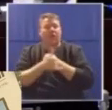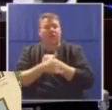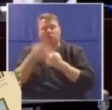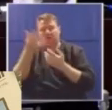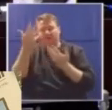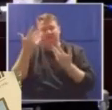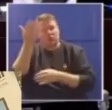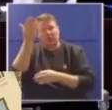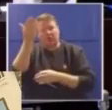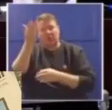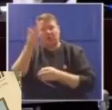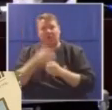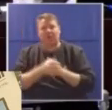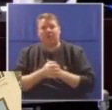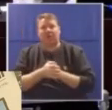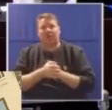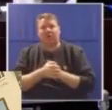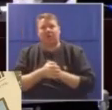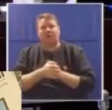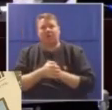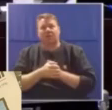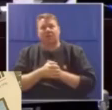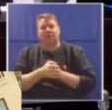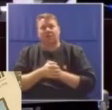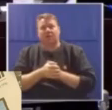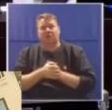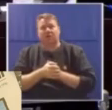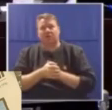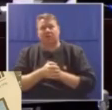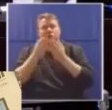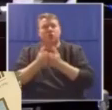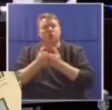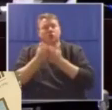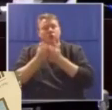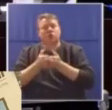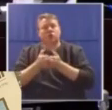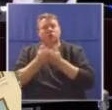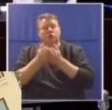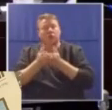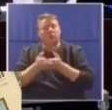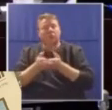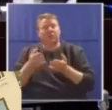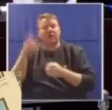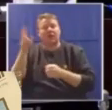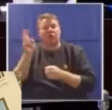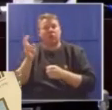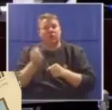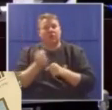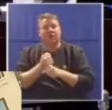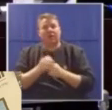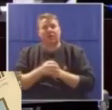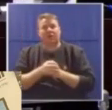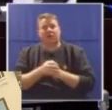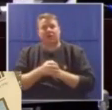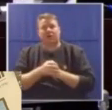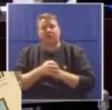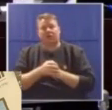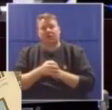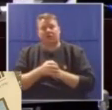in ships that are able to generate energy and immediately solve their energy challenges